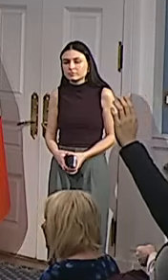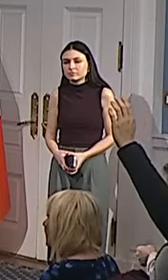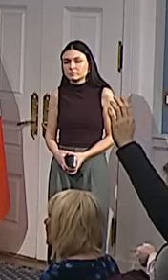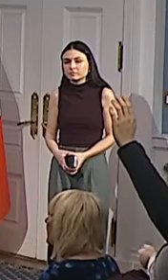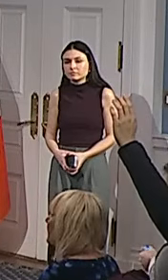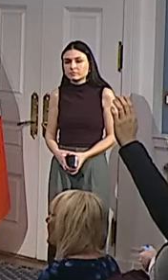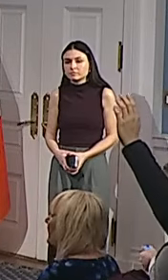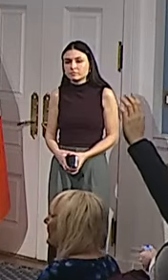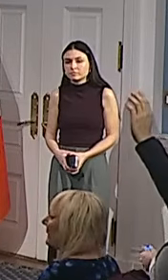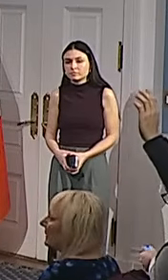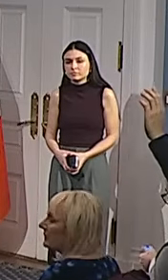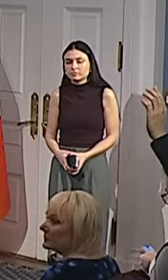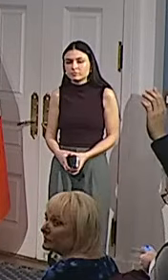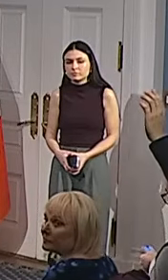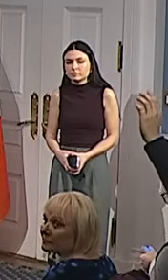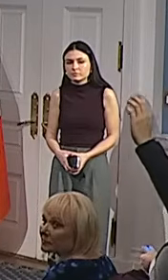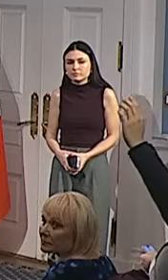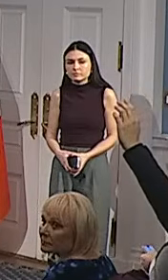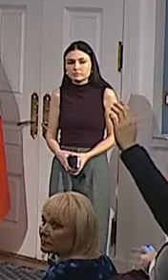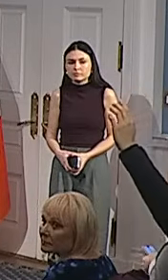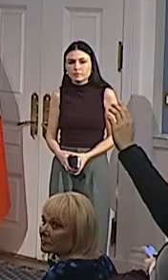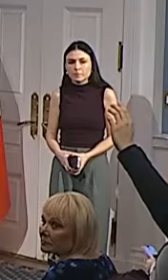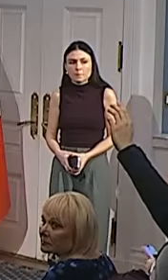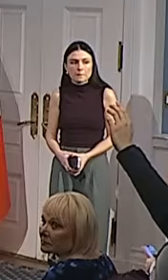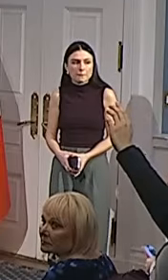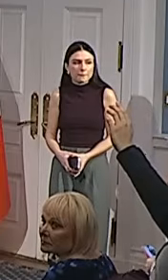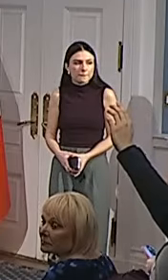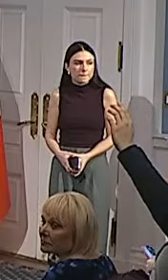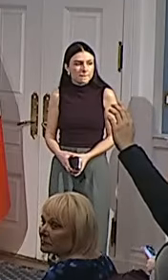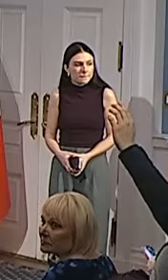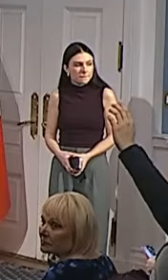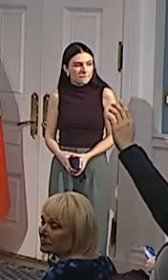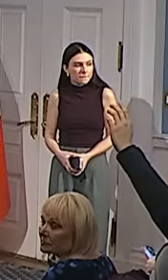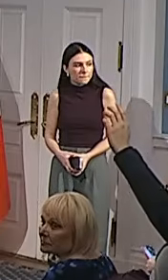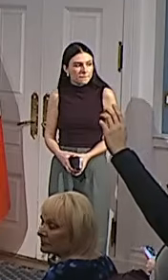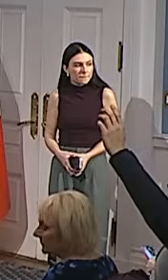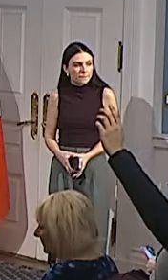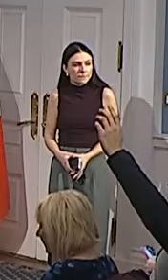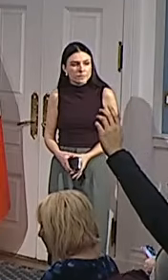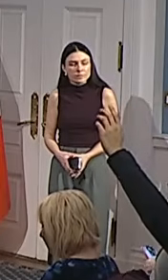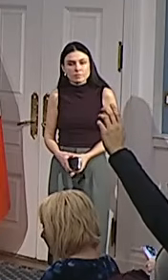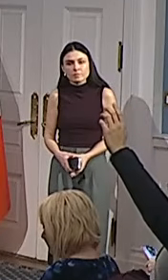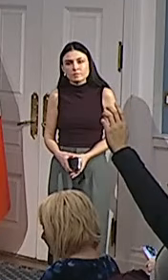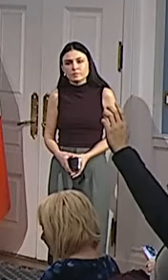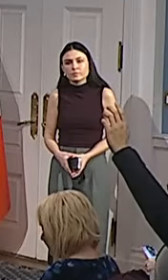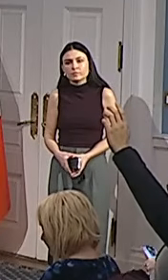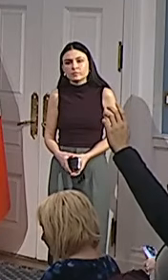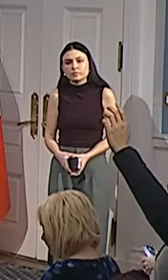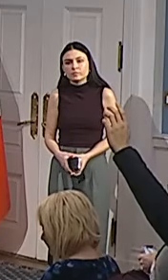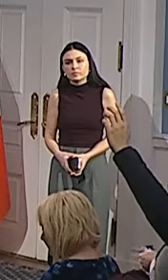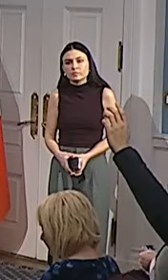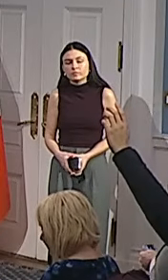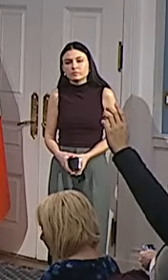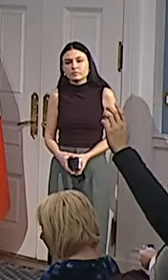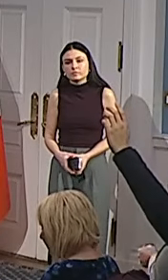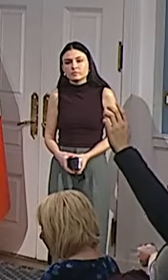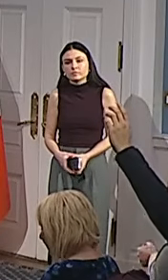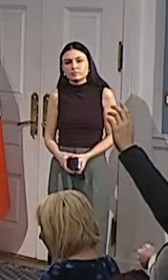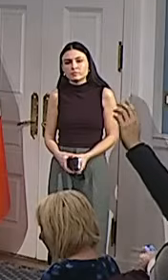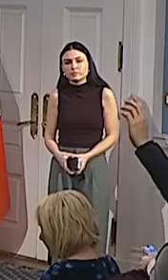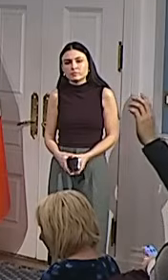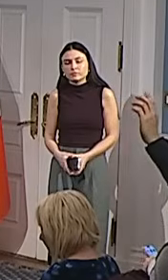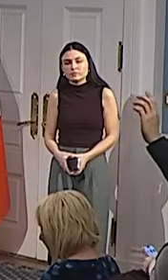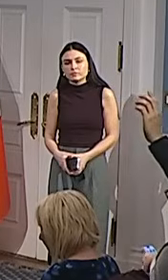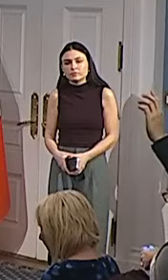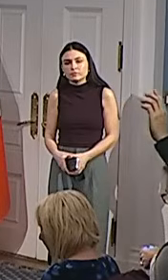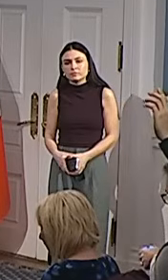with Commissioner Tisch are continuing about this. Why do you continue to allow the commissioner to enforce a policy that you say you oppose? I watched 2